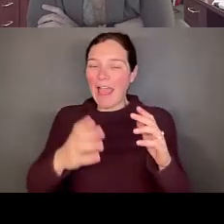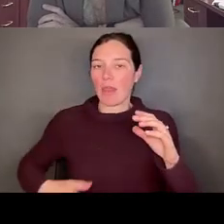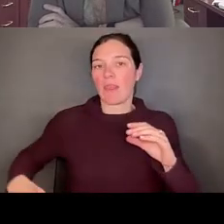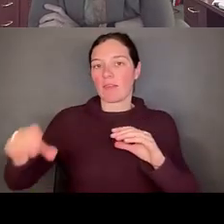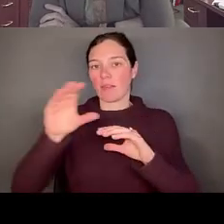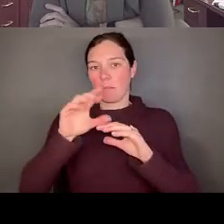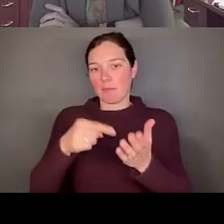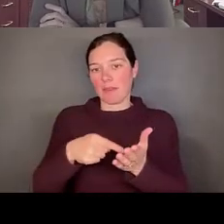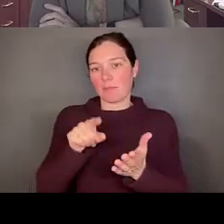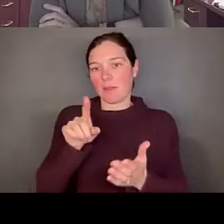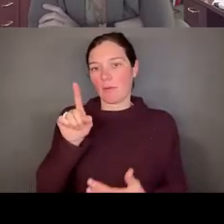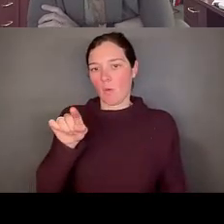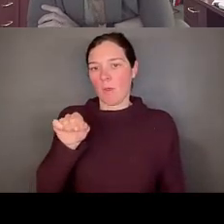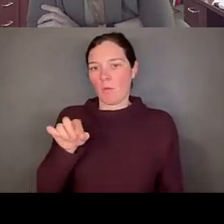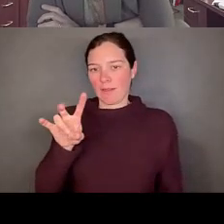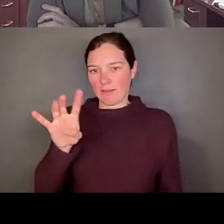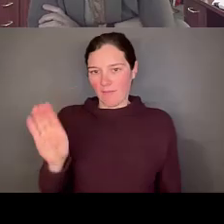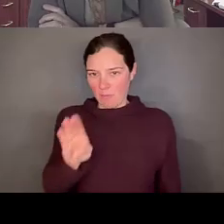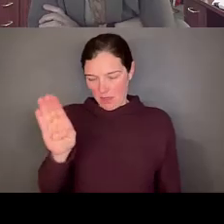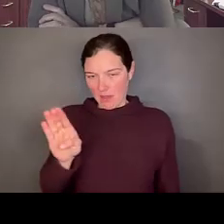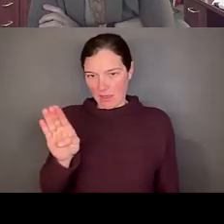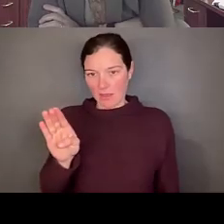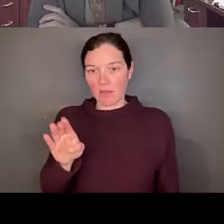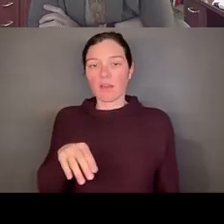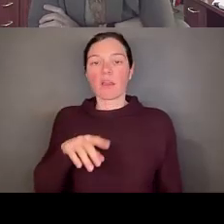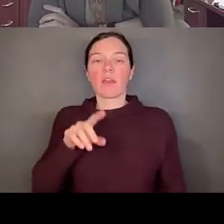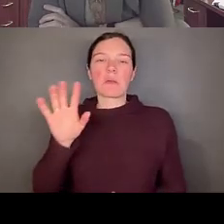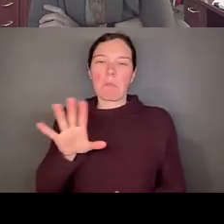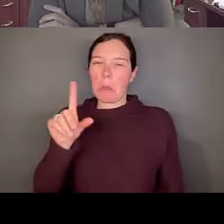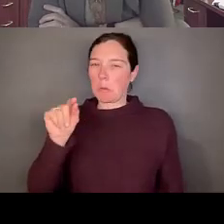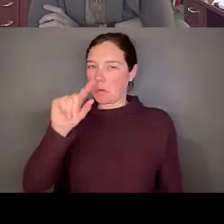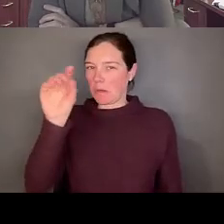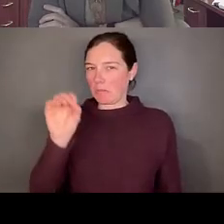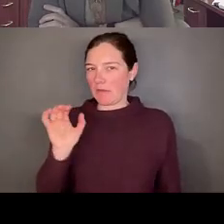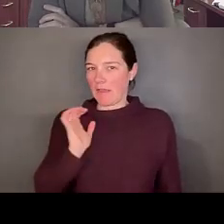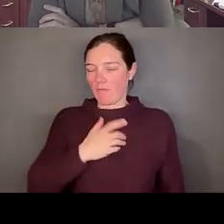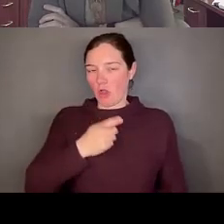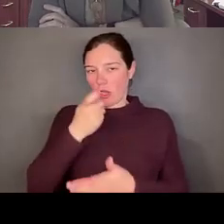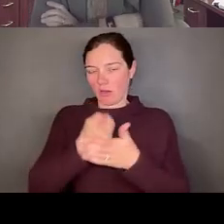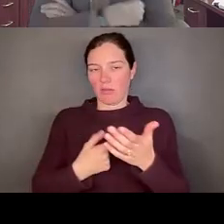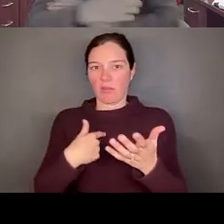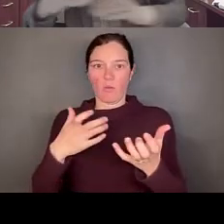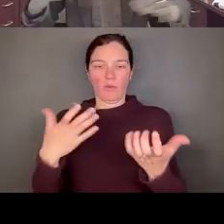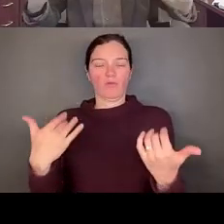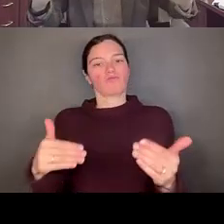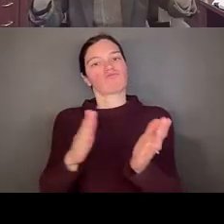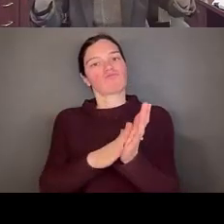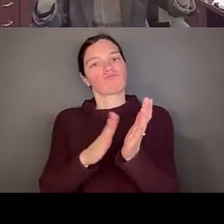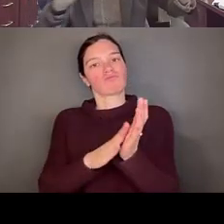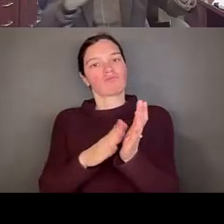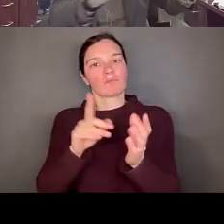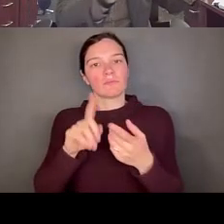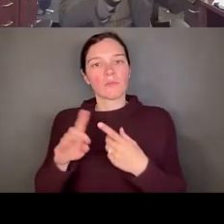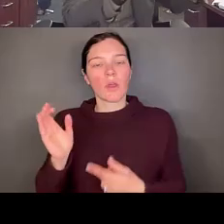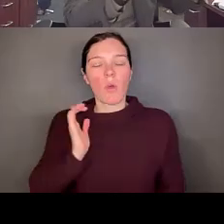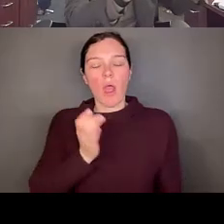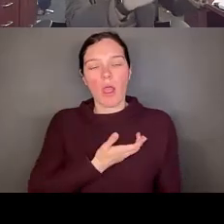of an additional $1.7 billion, about 20% of our costs. I want to call out and compliment that